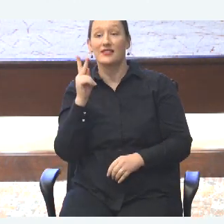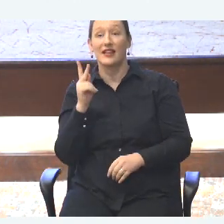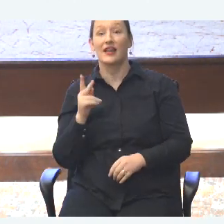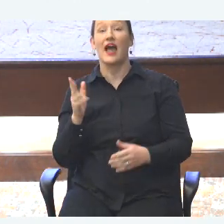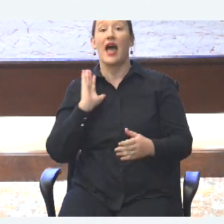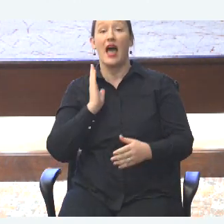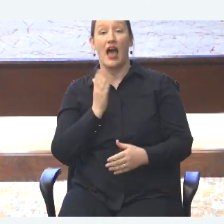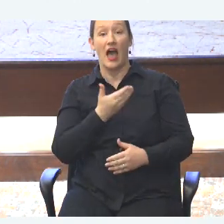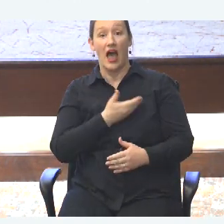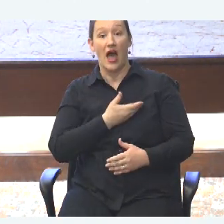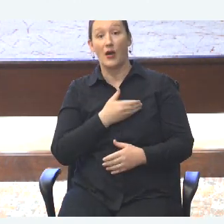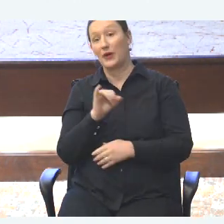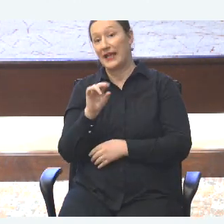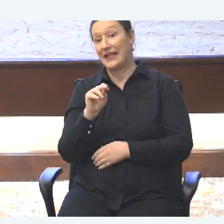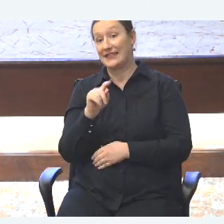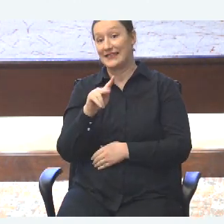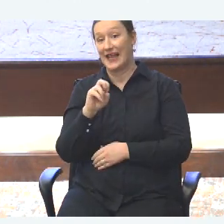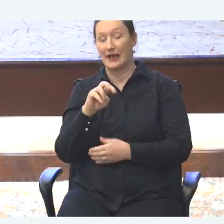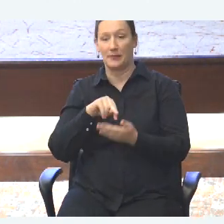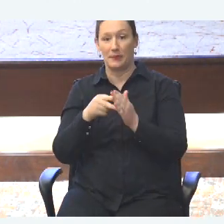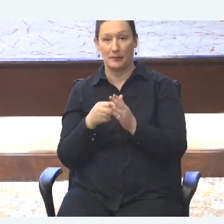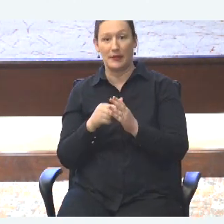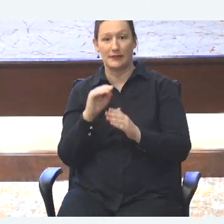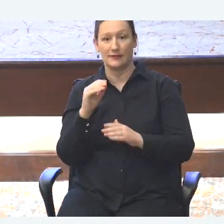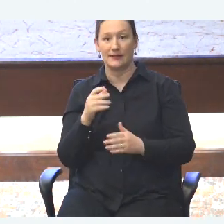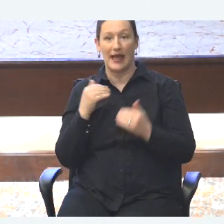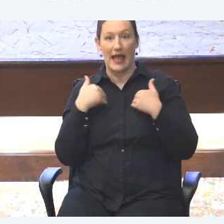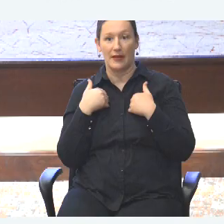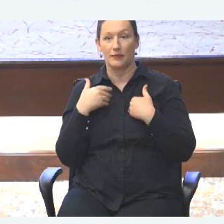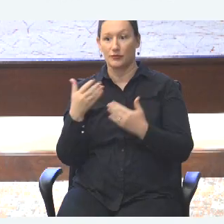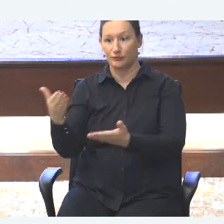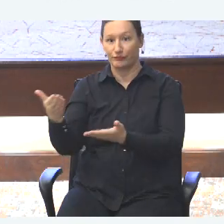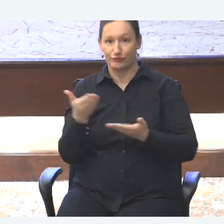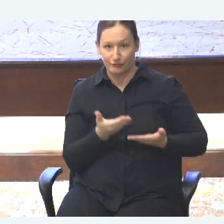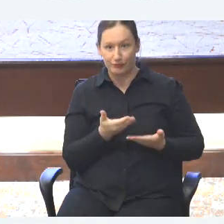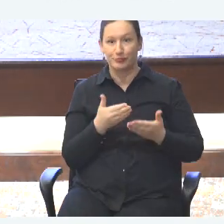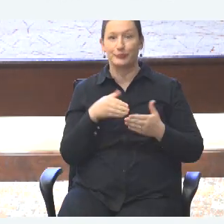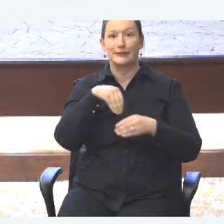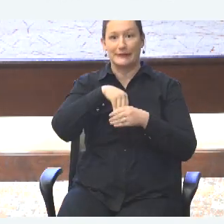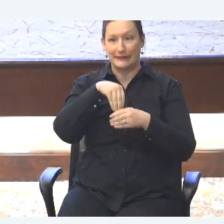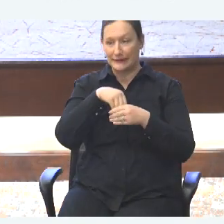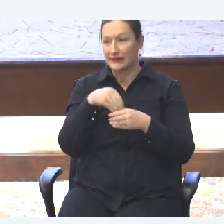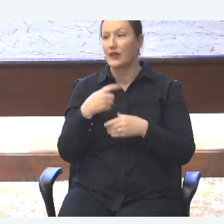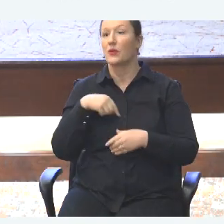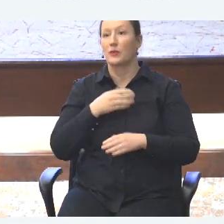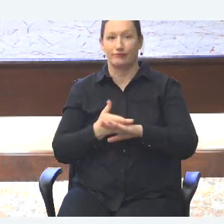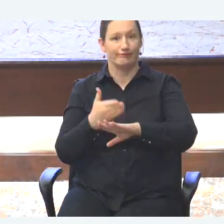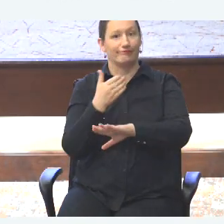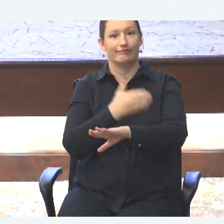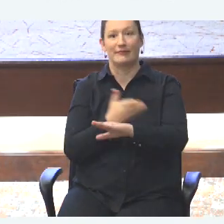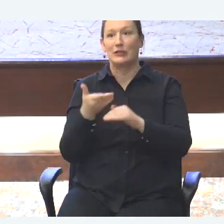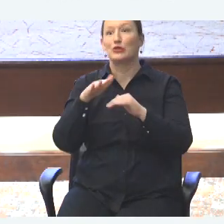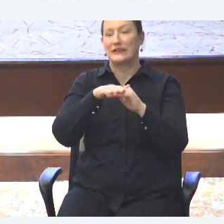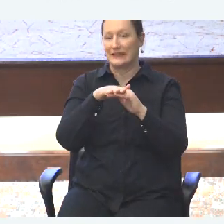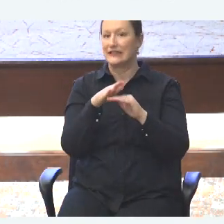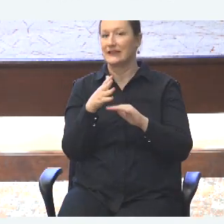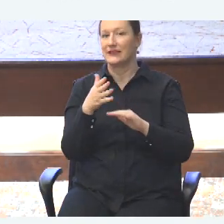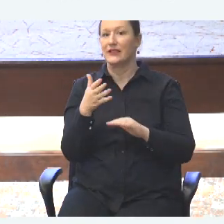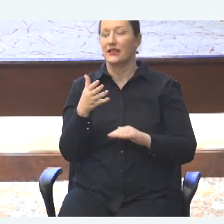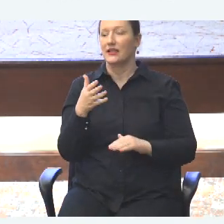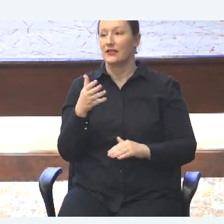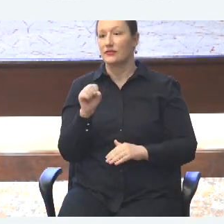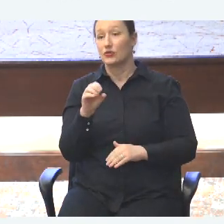slightly, but is still pretty similar to 2023. We have seen an increase in the number of strays, so that kind of middle